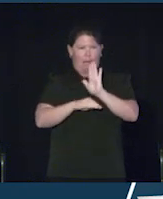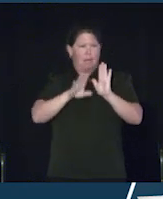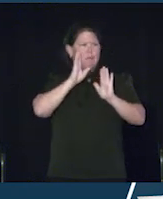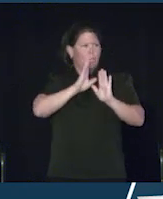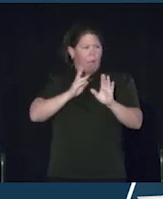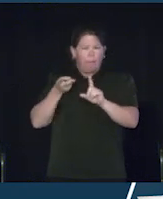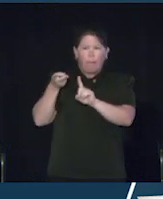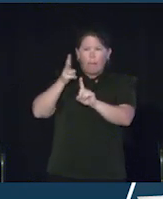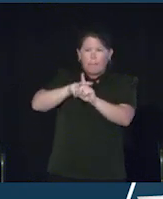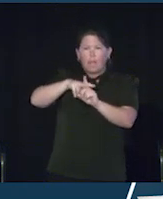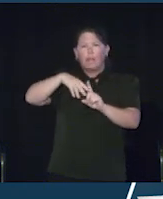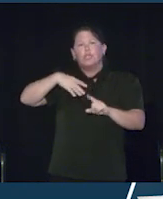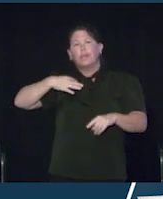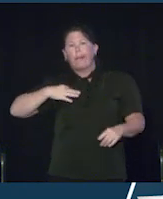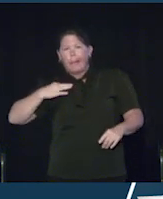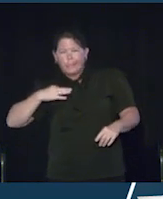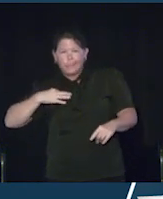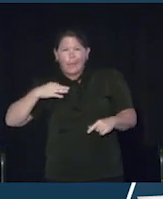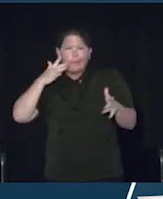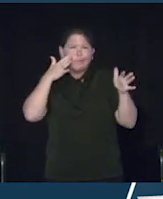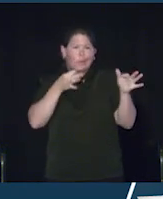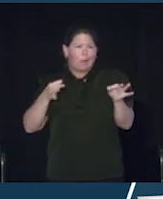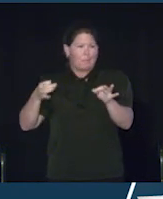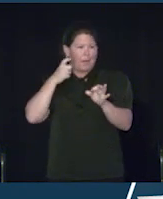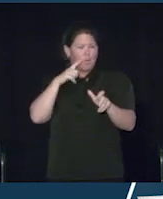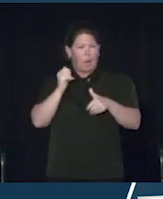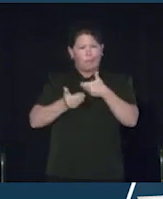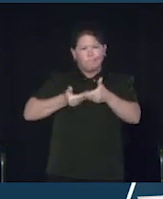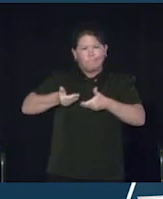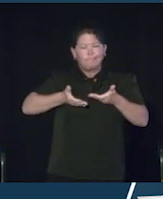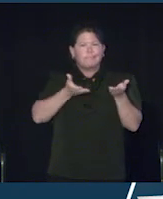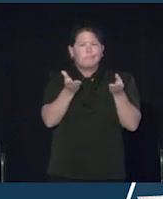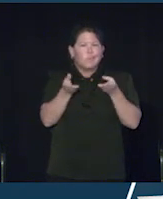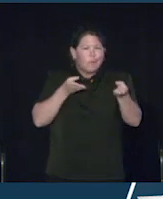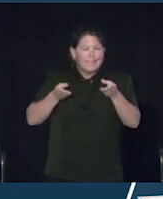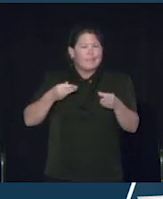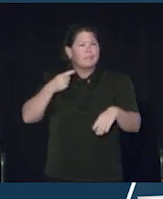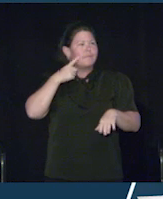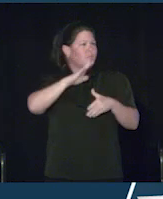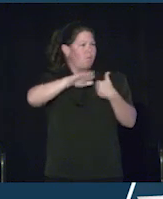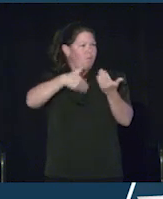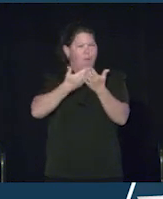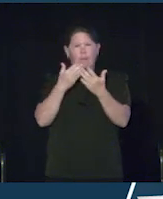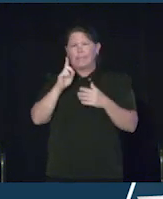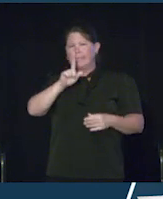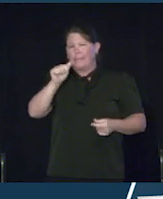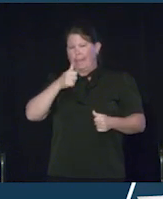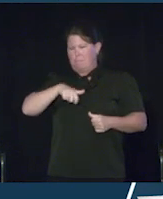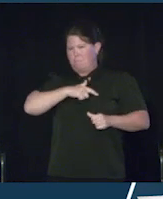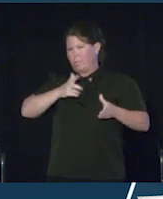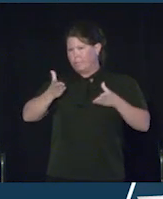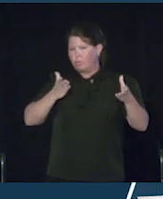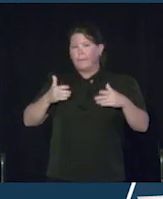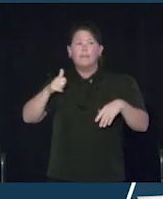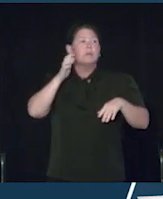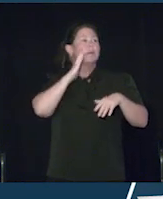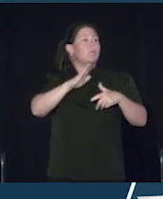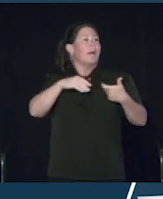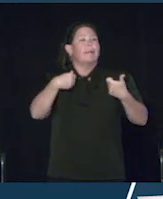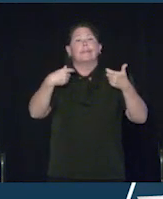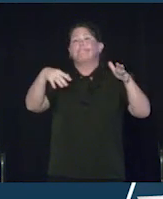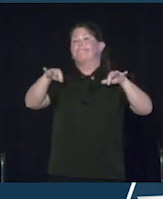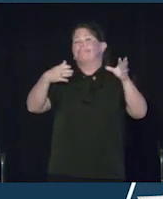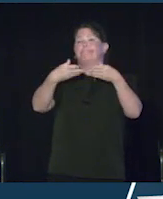eligibility determination process for services for all of the 7 disabilities that we serve. We're going to provide an overview of our pre-enrollment